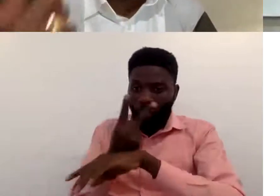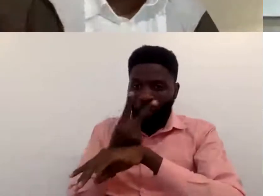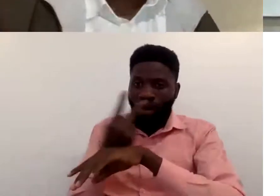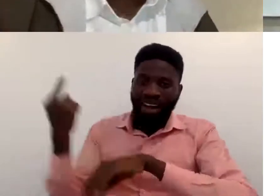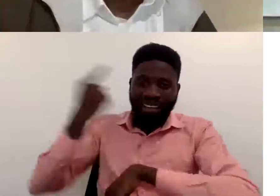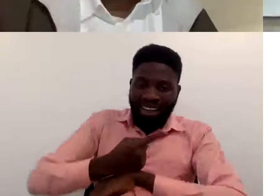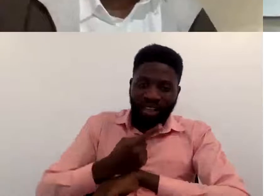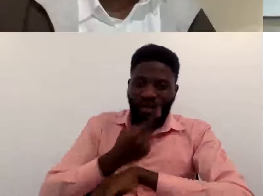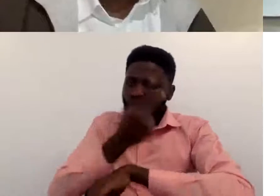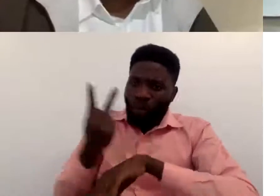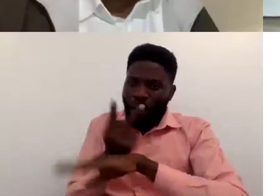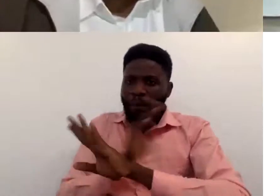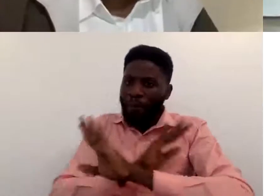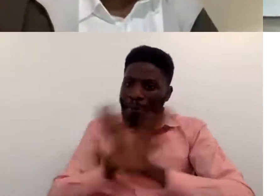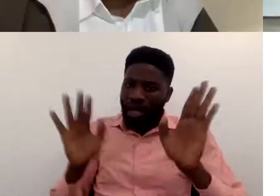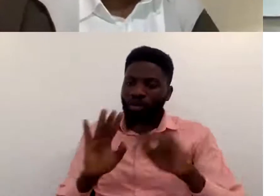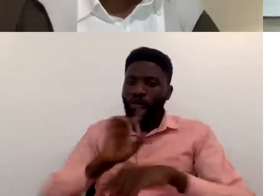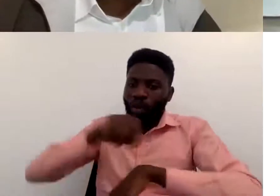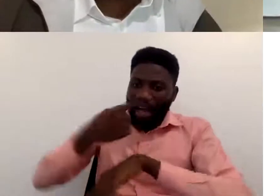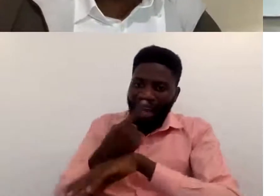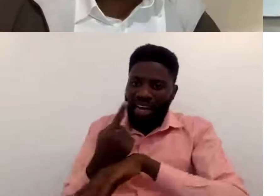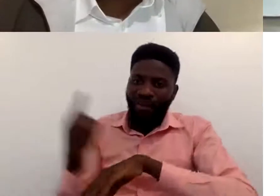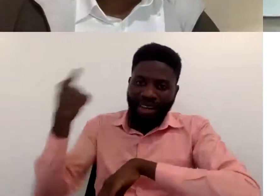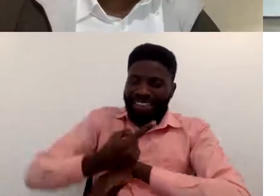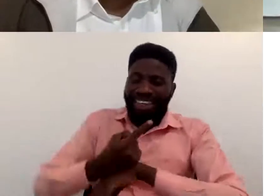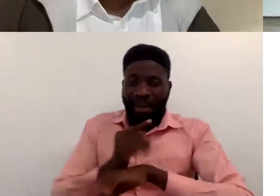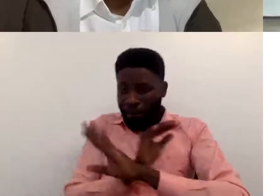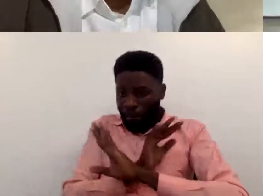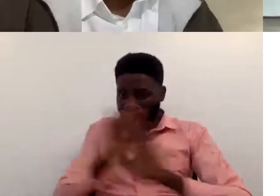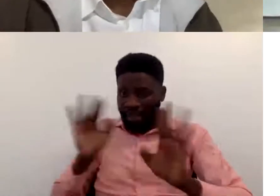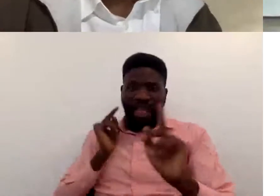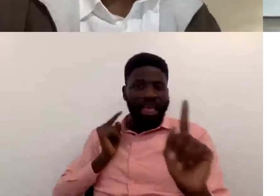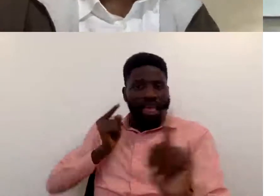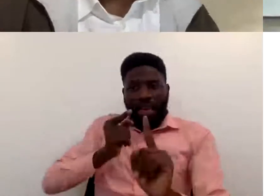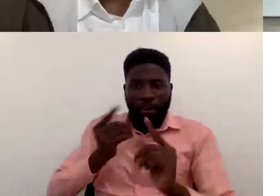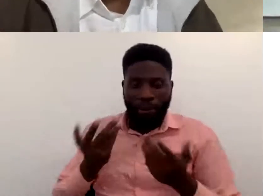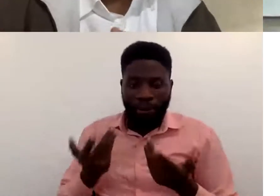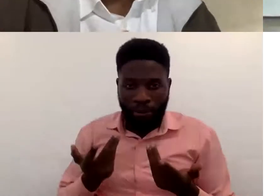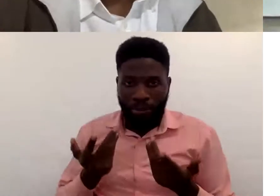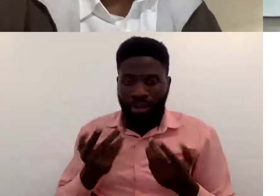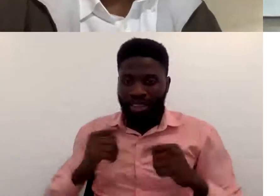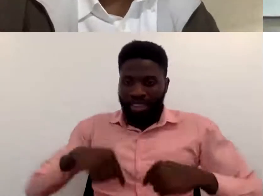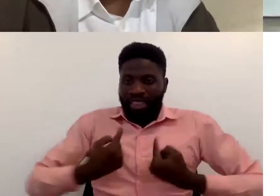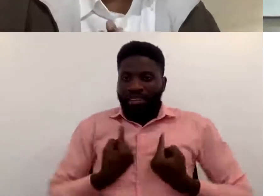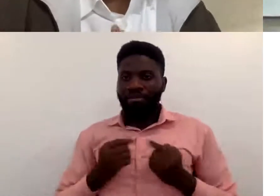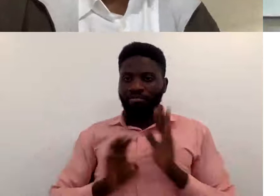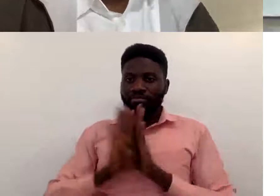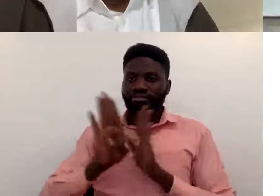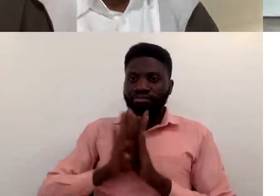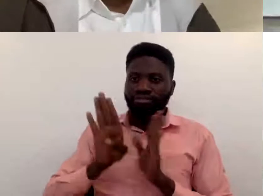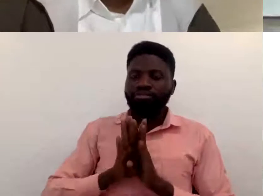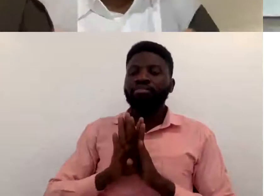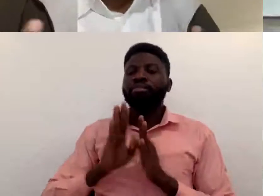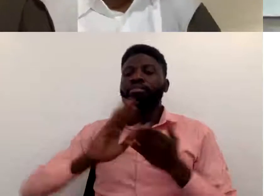maybe 1 hour a day, so that we can be able to develop ourselves, make ourselves